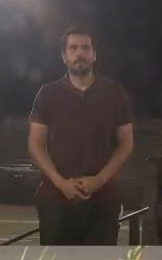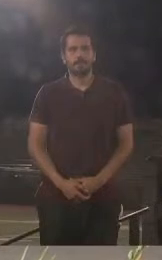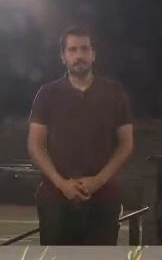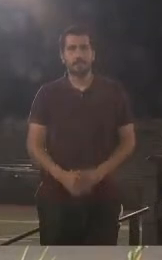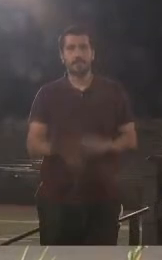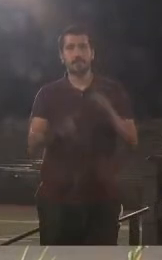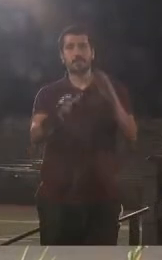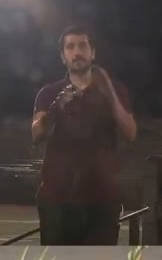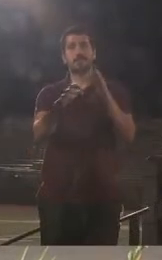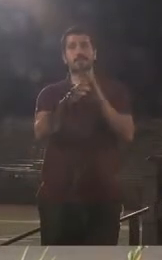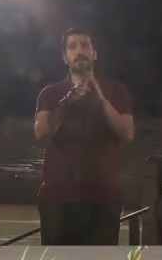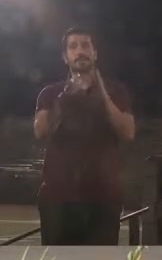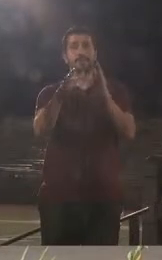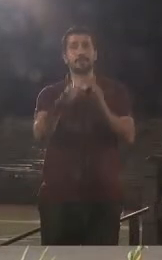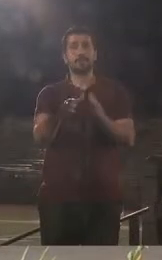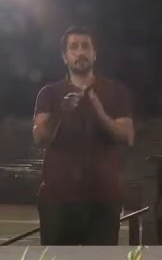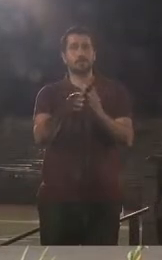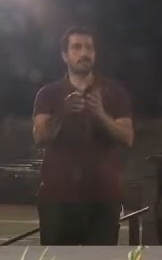Seniors,